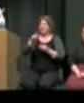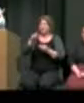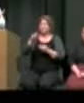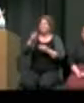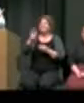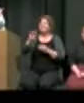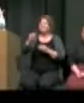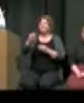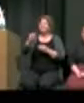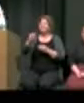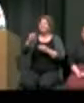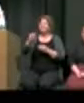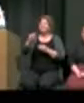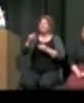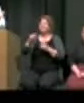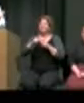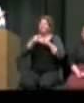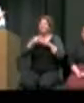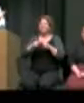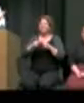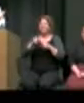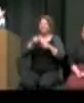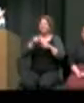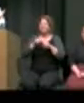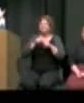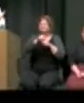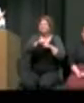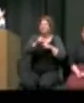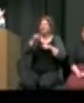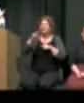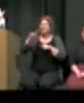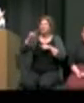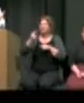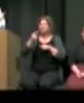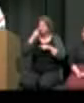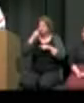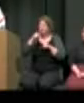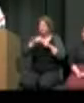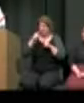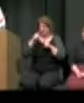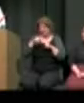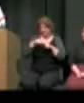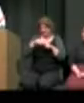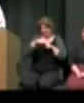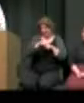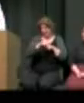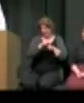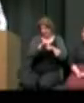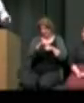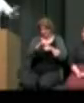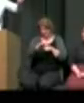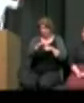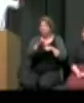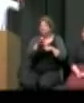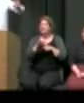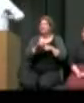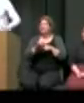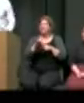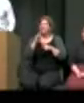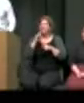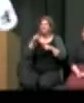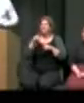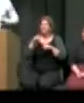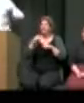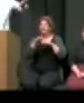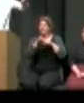120-foot launching nose, it's called. You can kind of see it angle upward here and here. Again, that was all for the